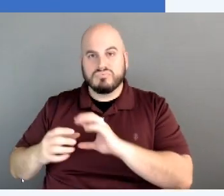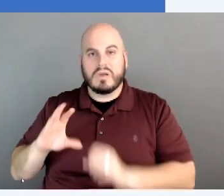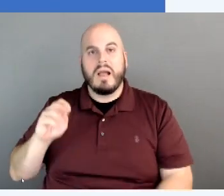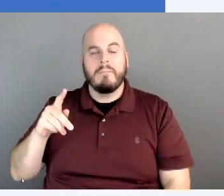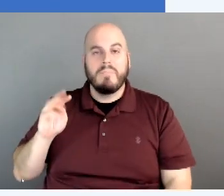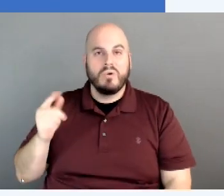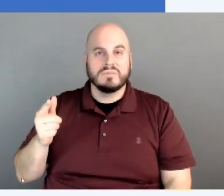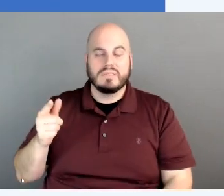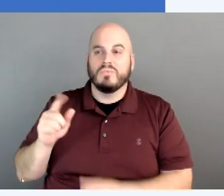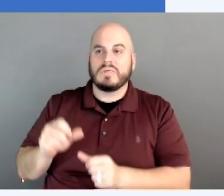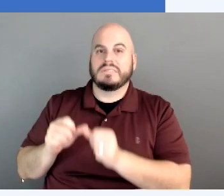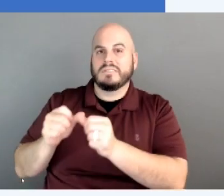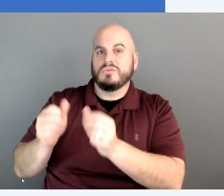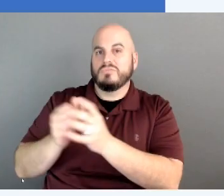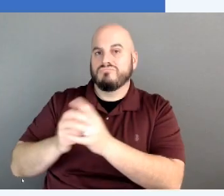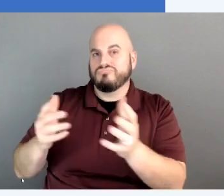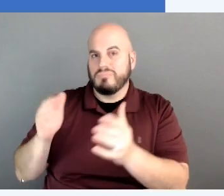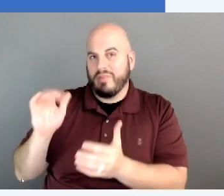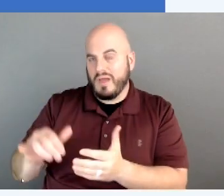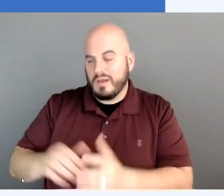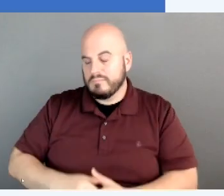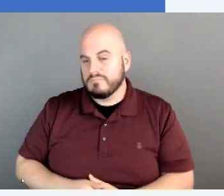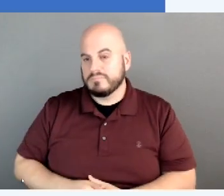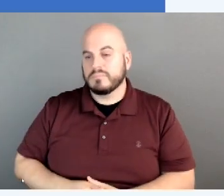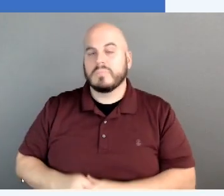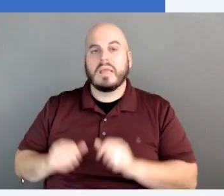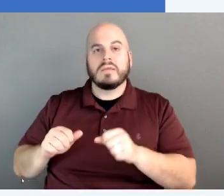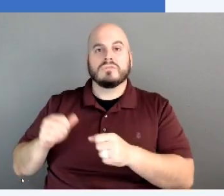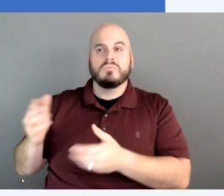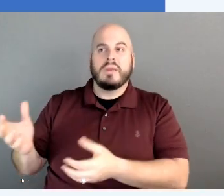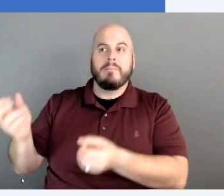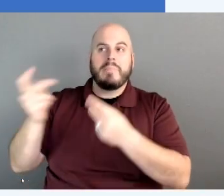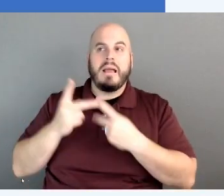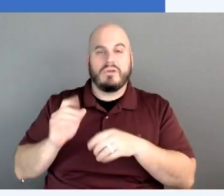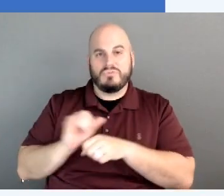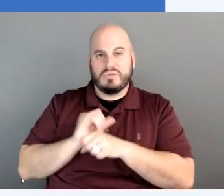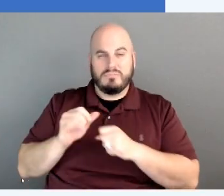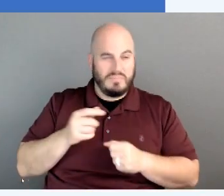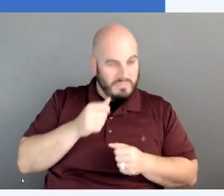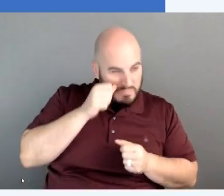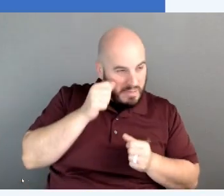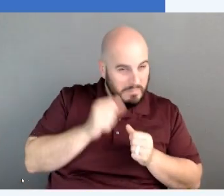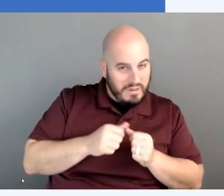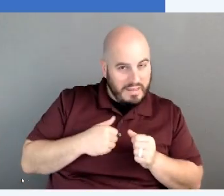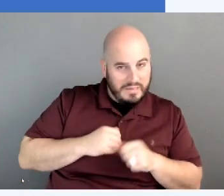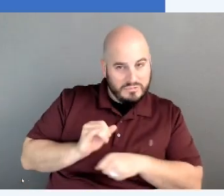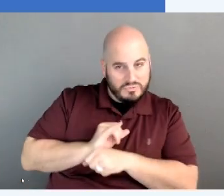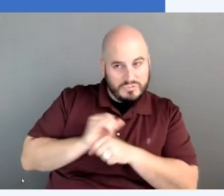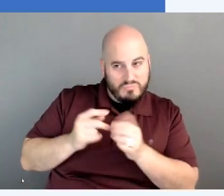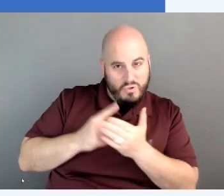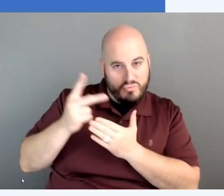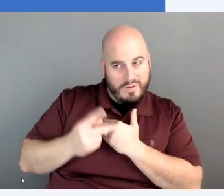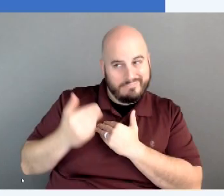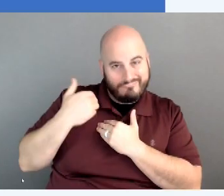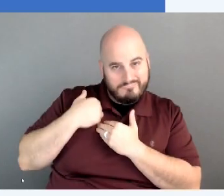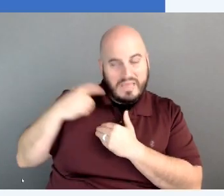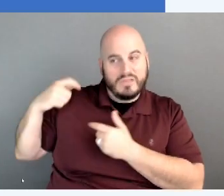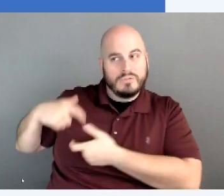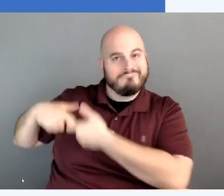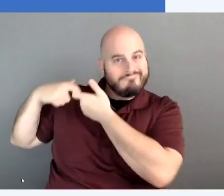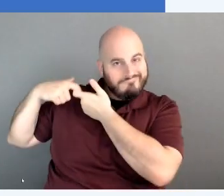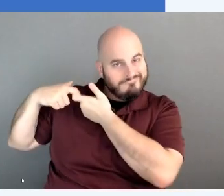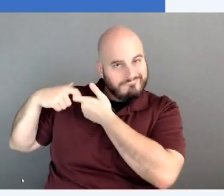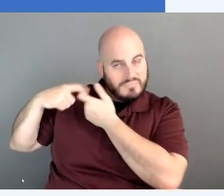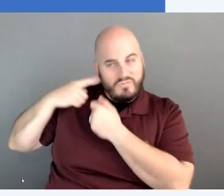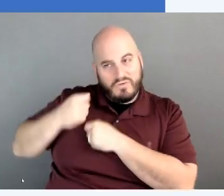that. They'll also be able to bring back their internship. I don't know if you guys remember, they used to have an internship program that they had to suspend for a little bit, but they'll be